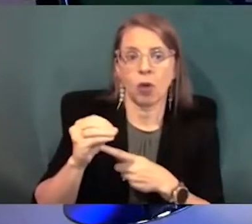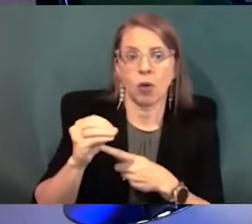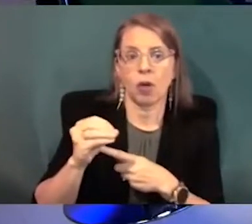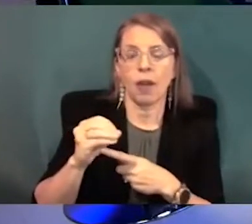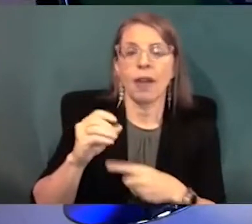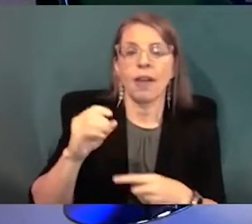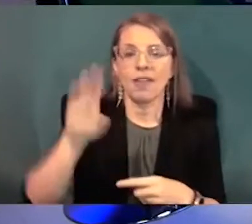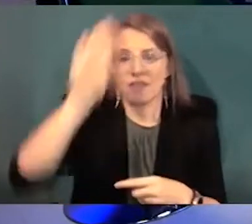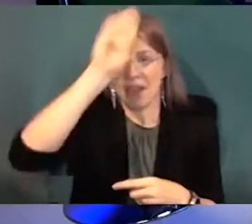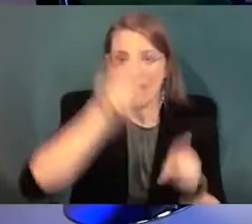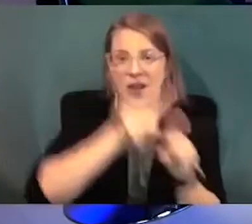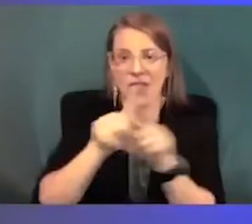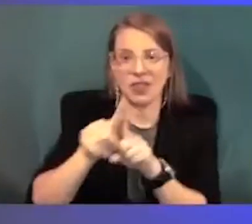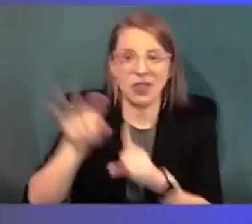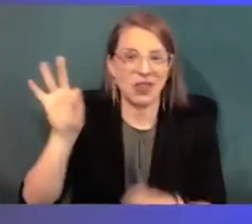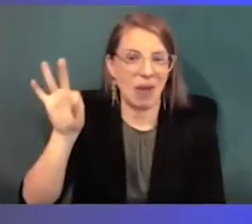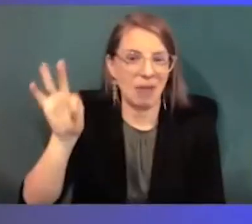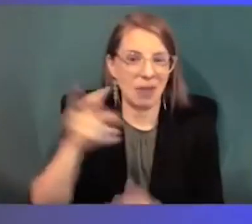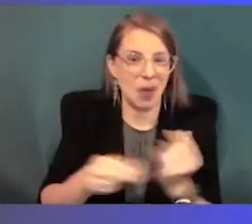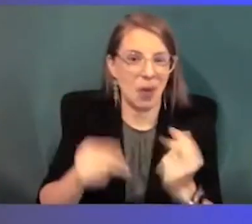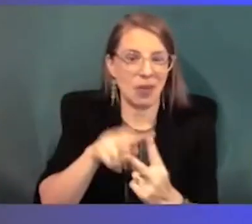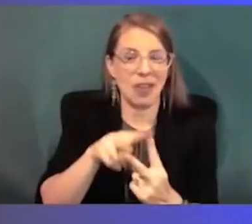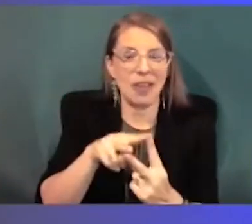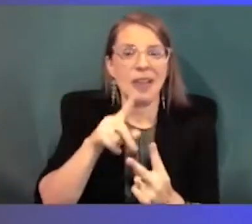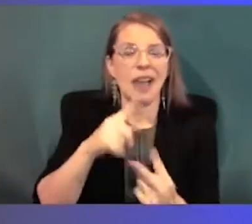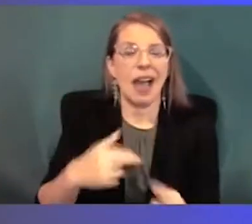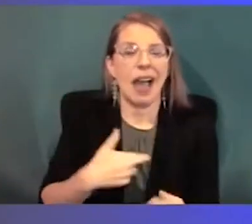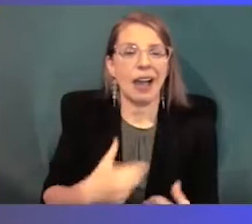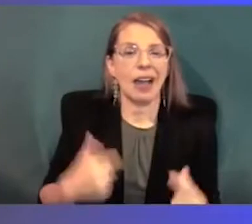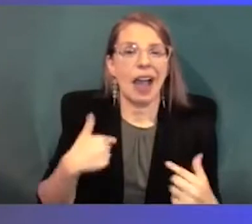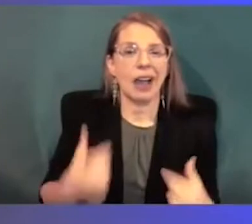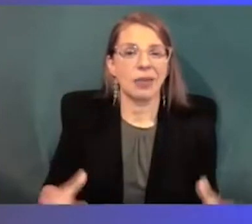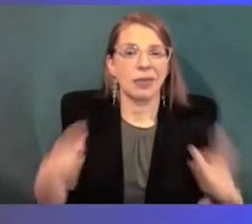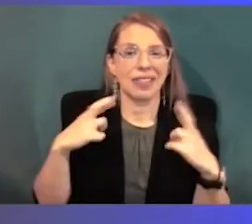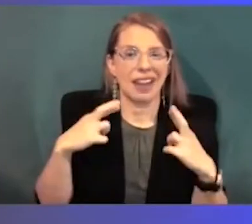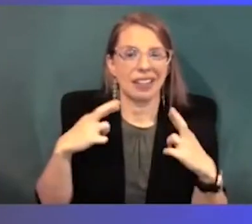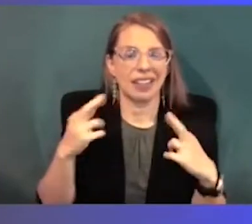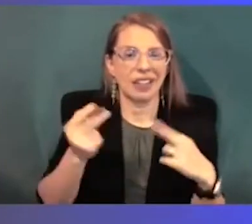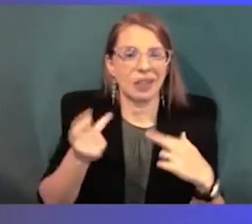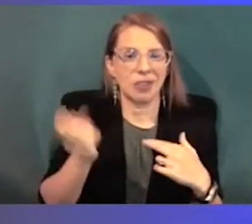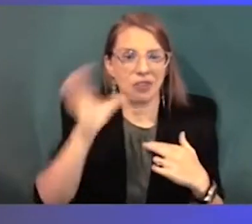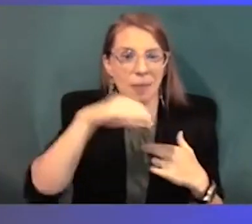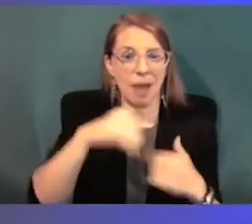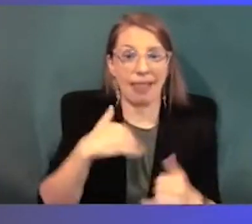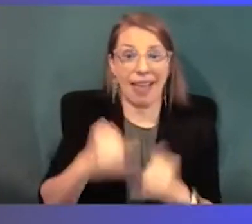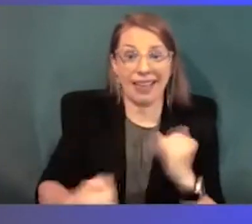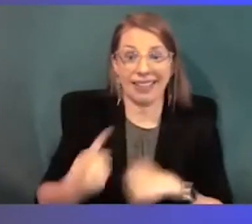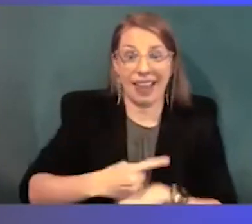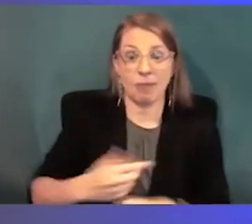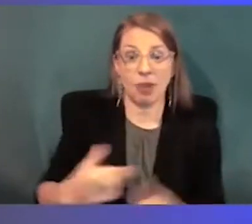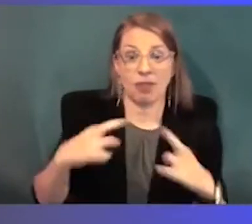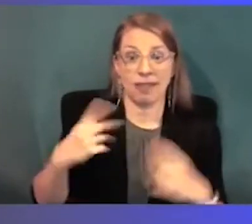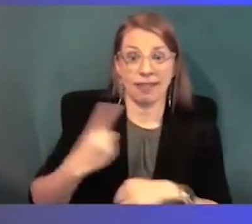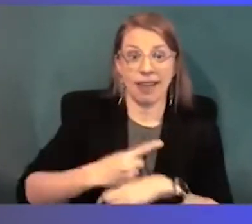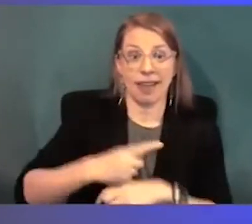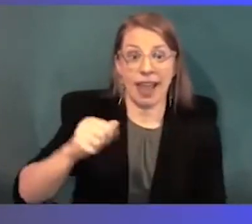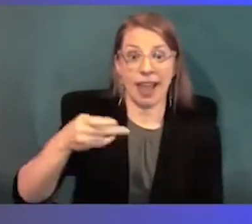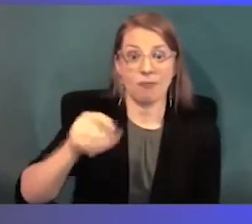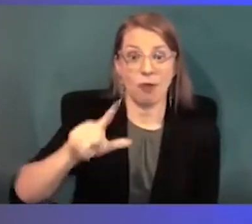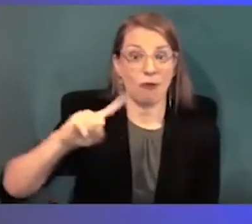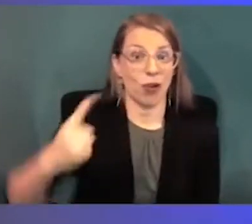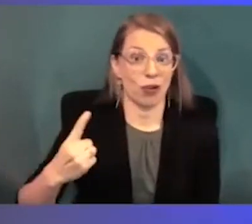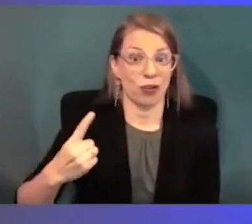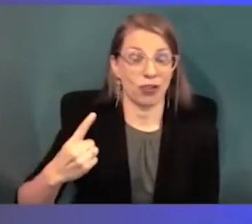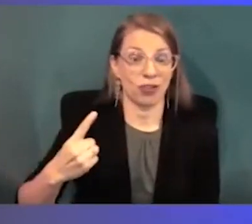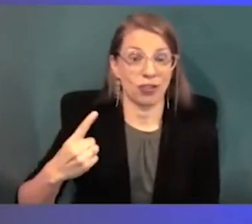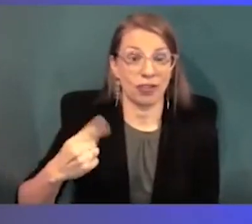Yes, sir. I retired. Actually, it's kind of strange. My last day, my retirement day was April the 1st. I was here in